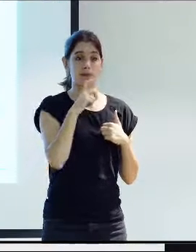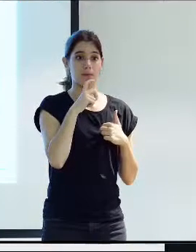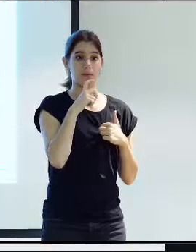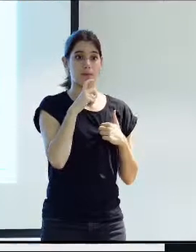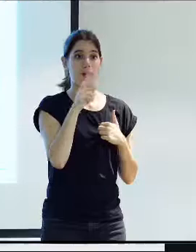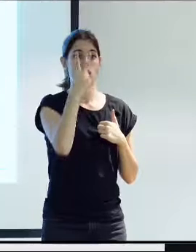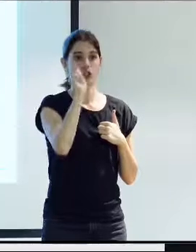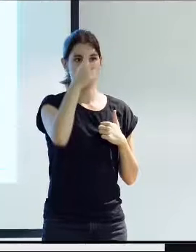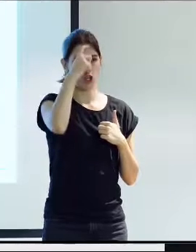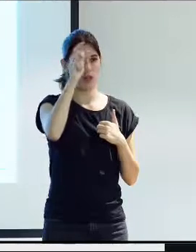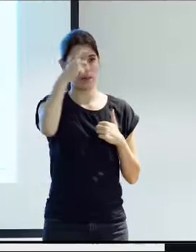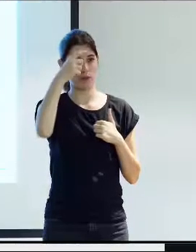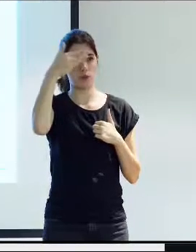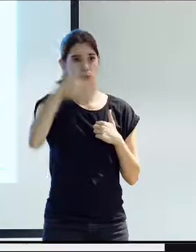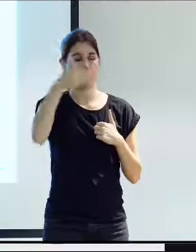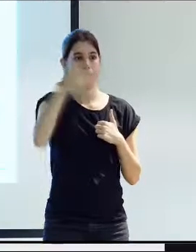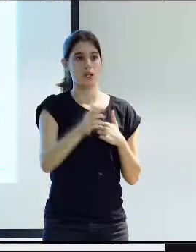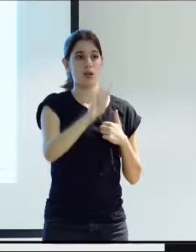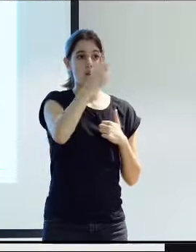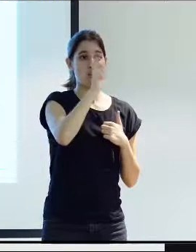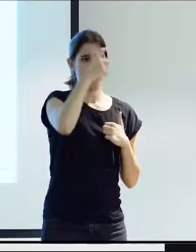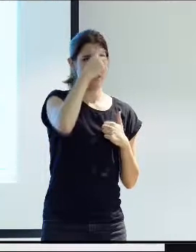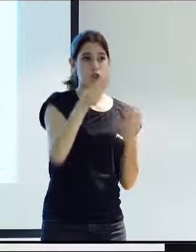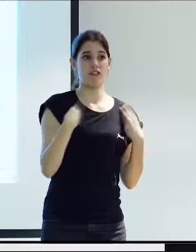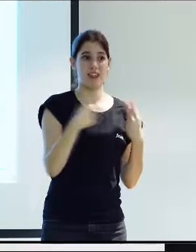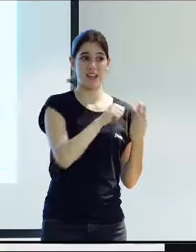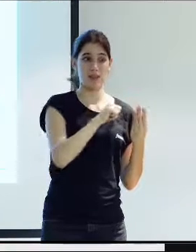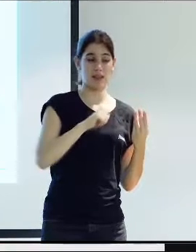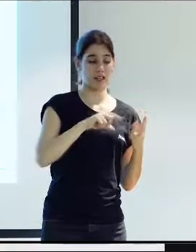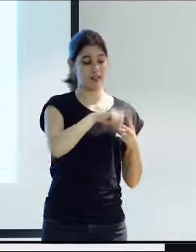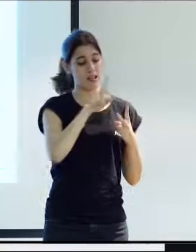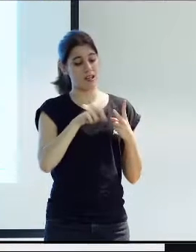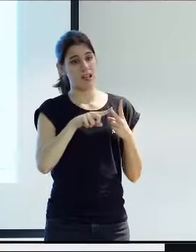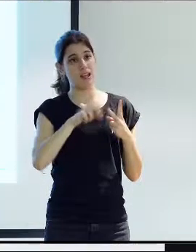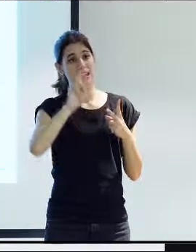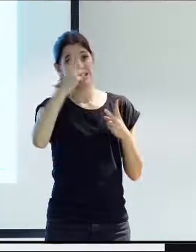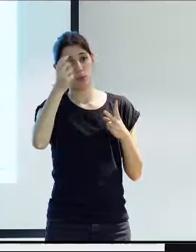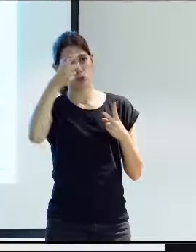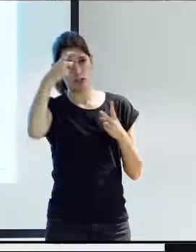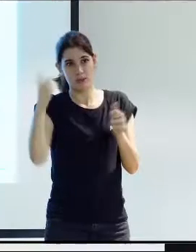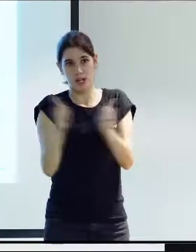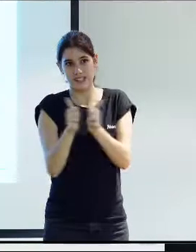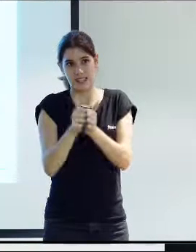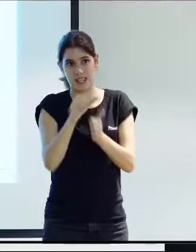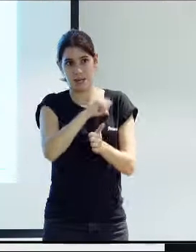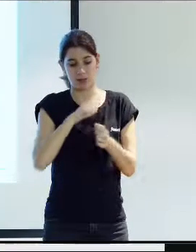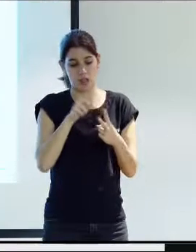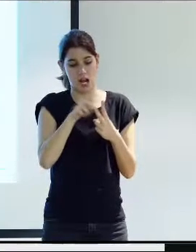So we have two concepts. Firstly, independent living, and a personal